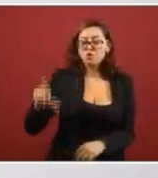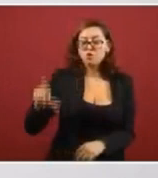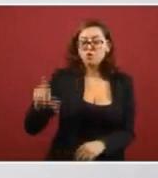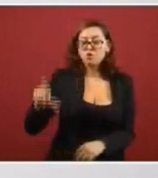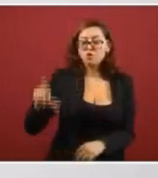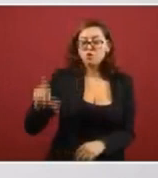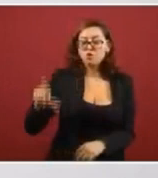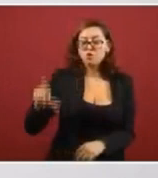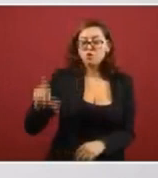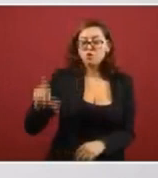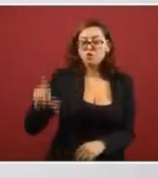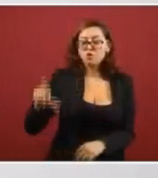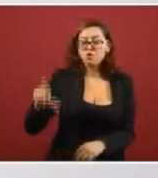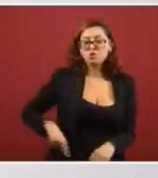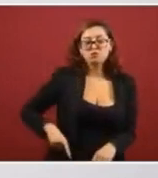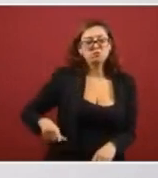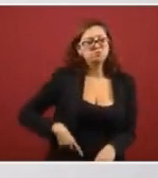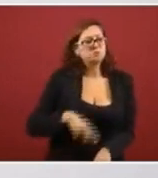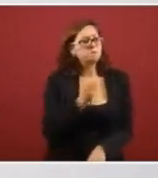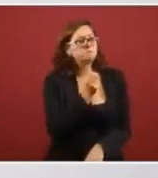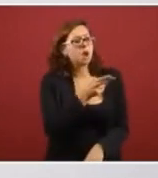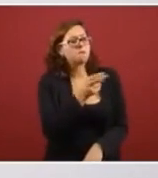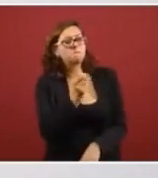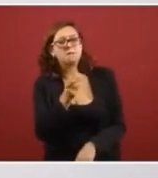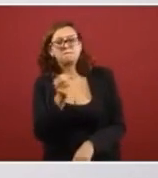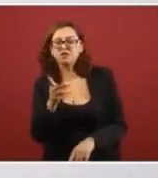extra money they were getting